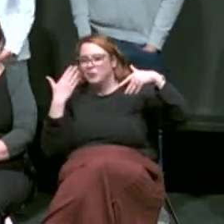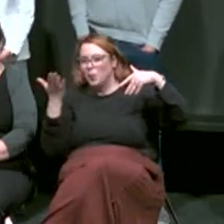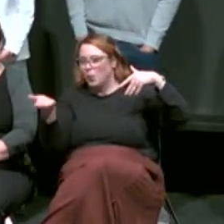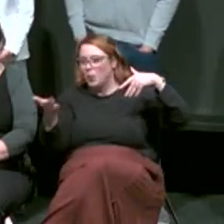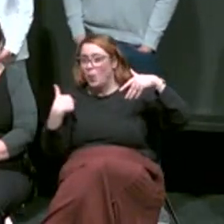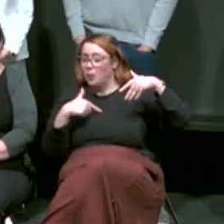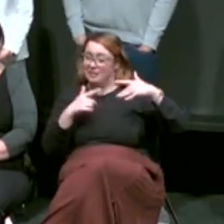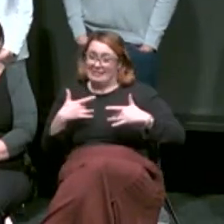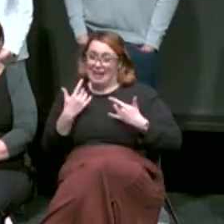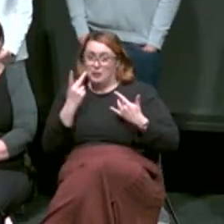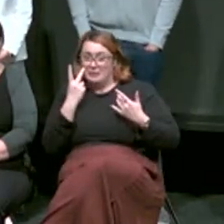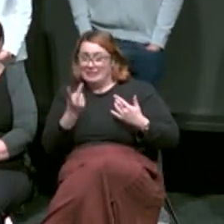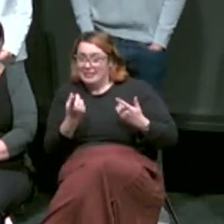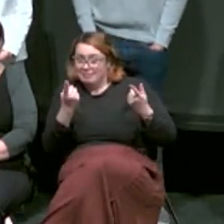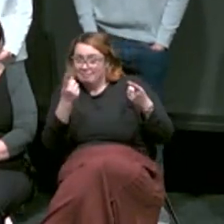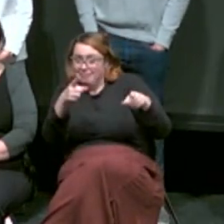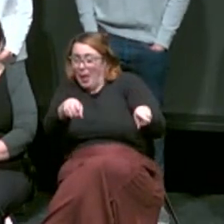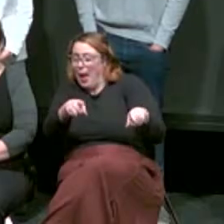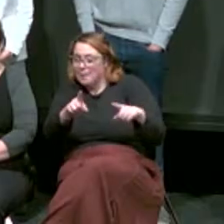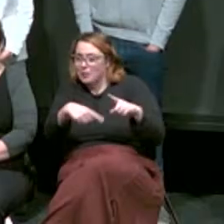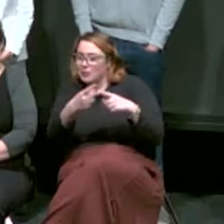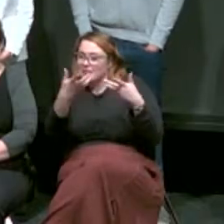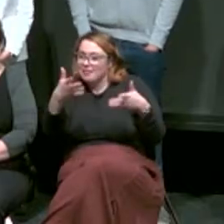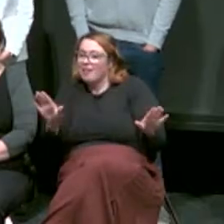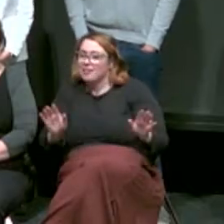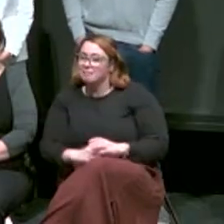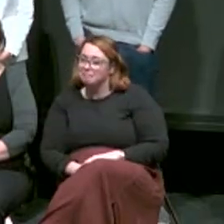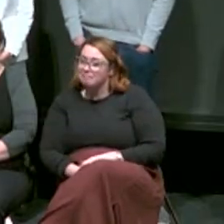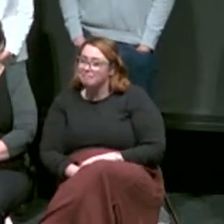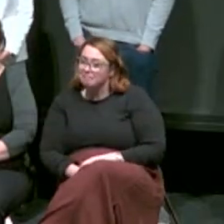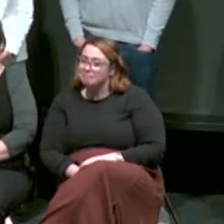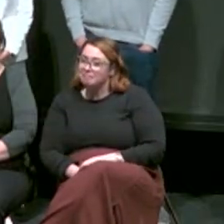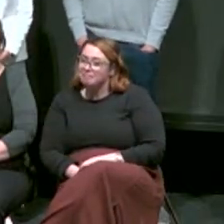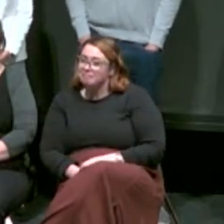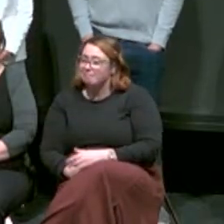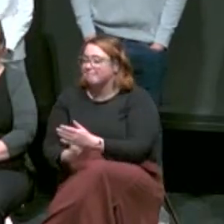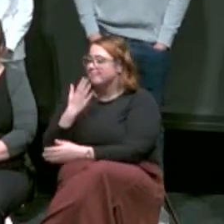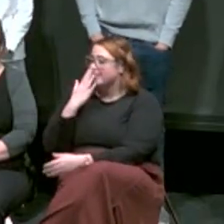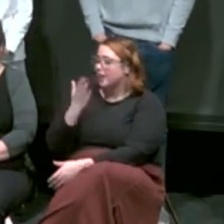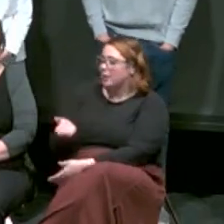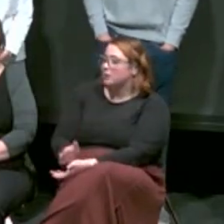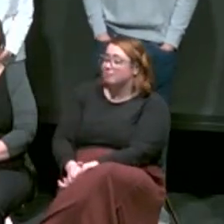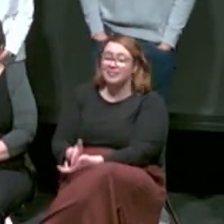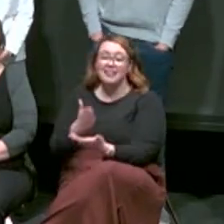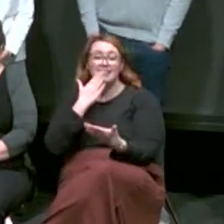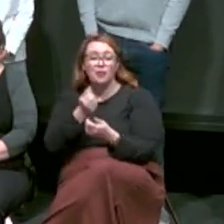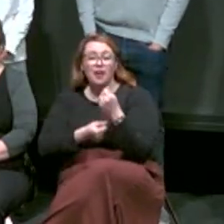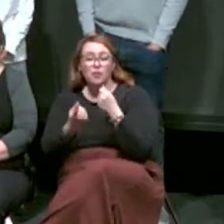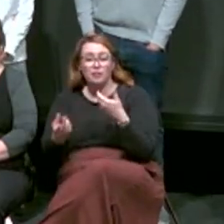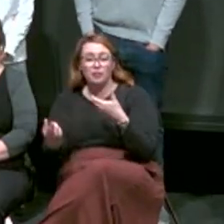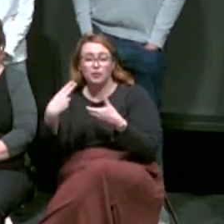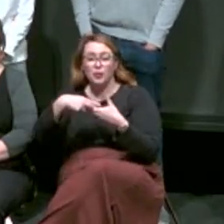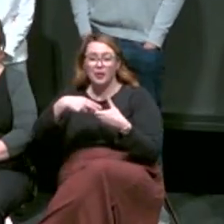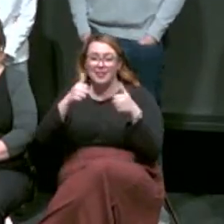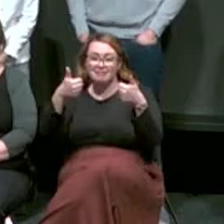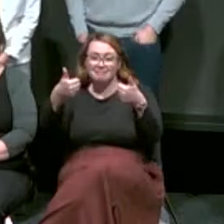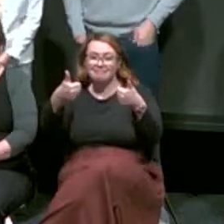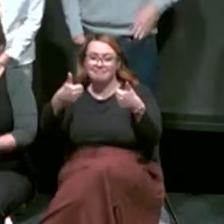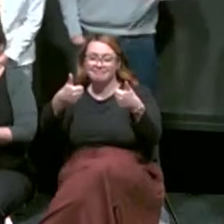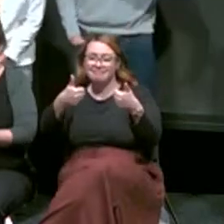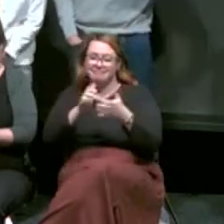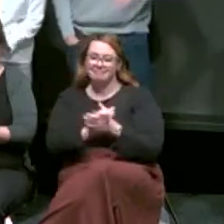all really excited to just see what it is when it's done. Great. Thank you. Thank you, everybody, for joining us.